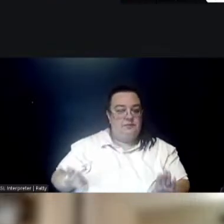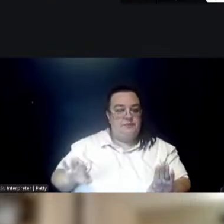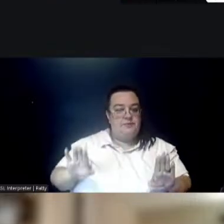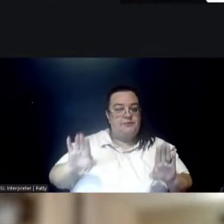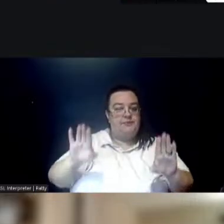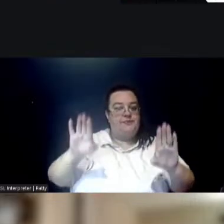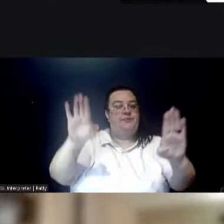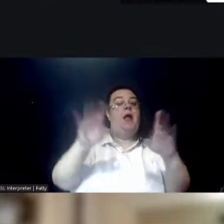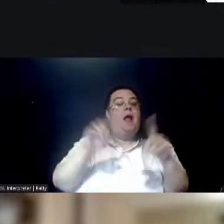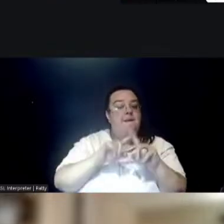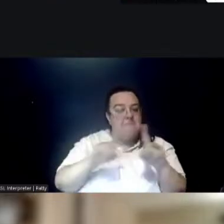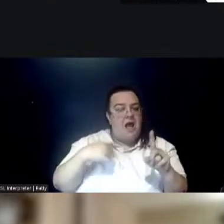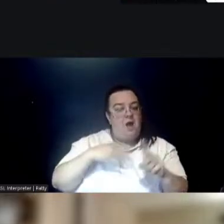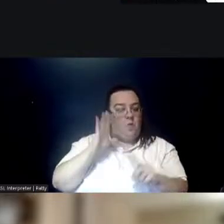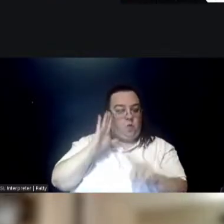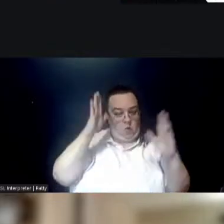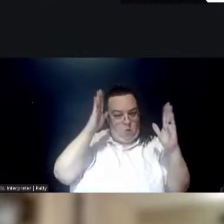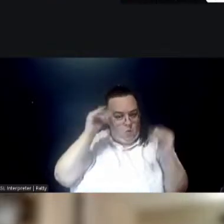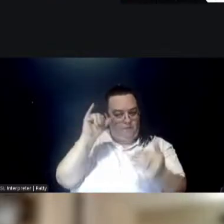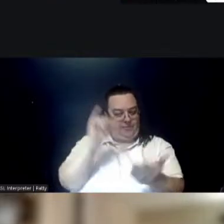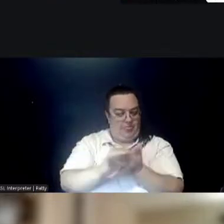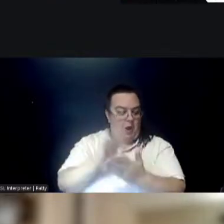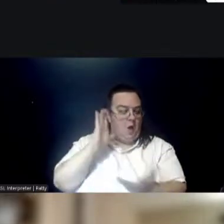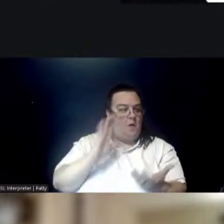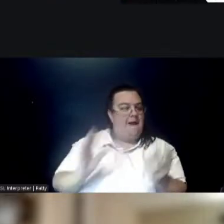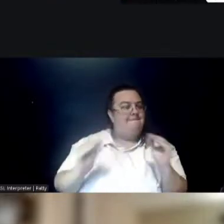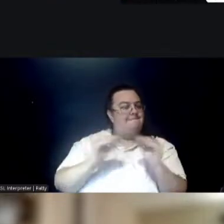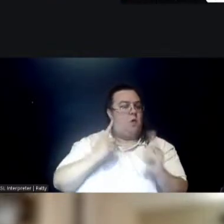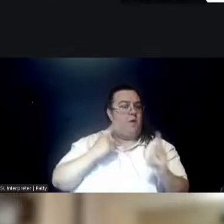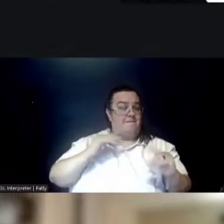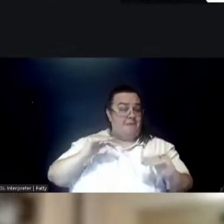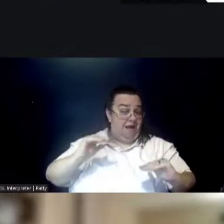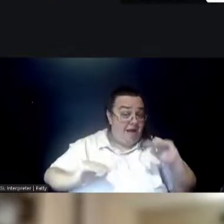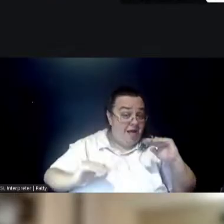those balance out more than